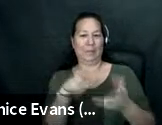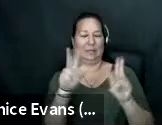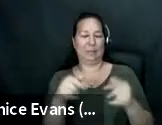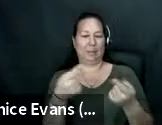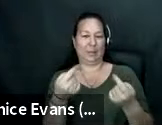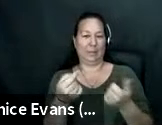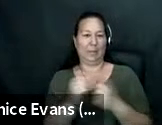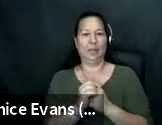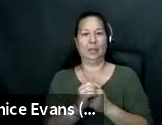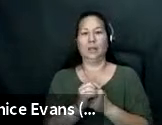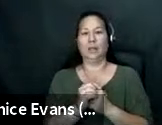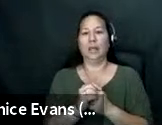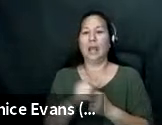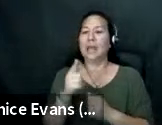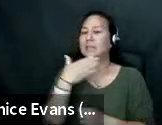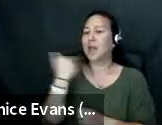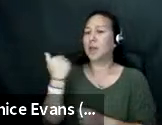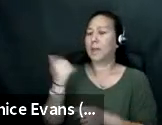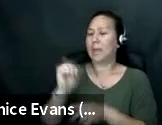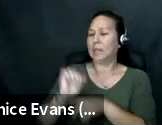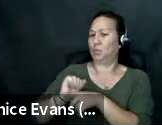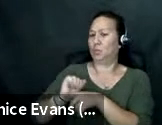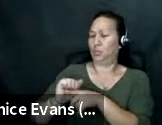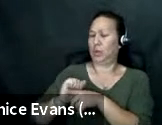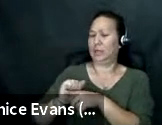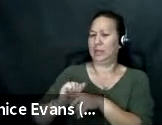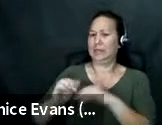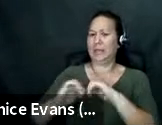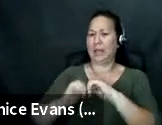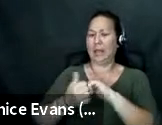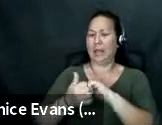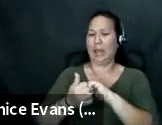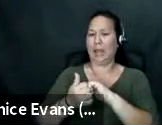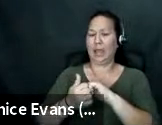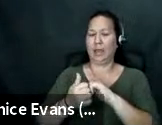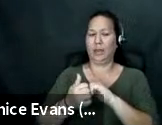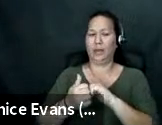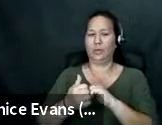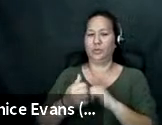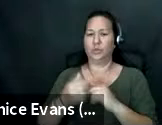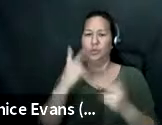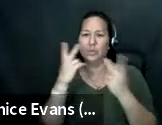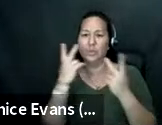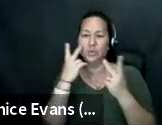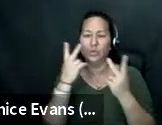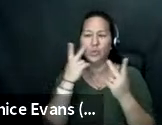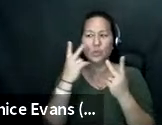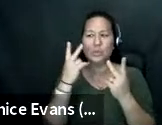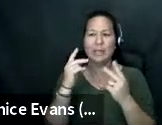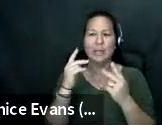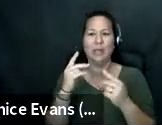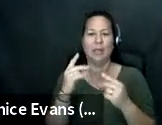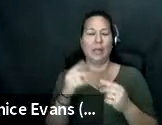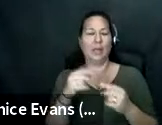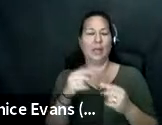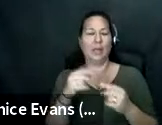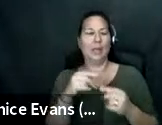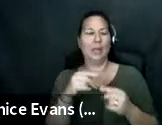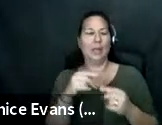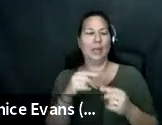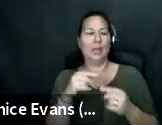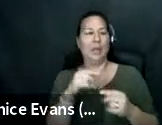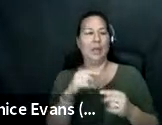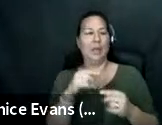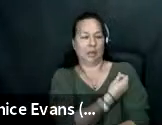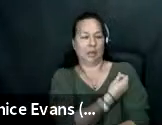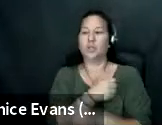best practice or recommendation on how to differentiate who is vaccinated and not vaccinated, so as to be able to require enforcing anyone who is unvaccinated to wear